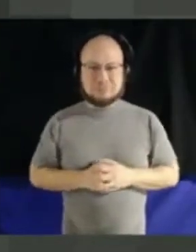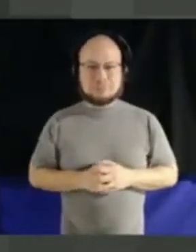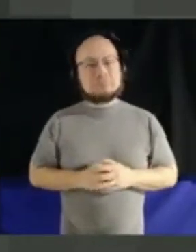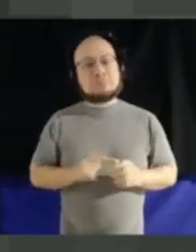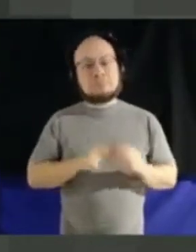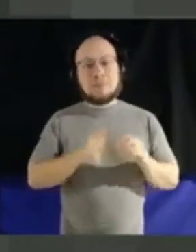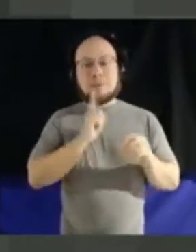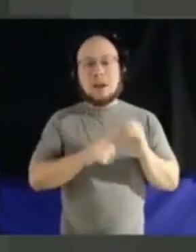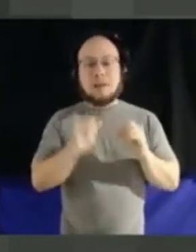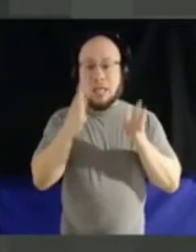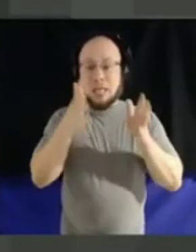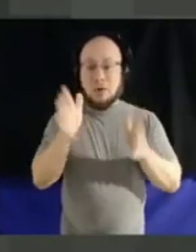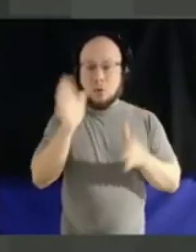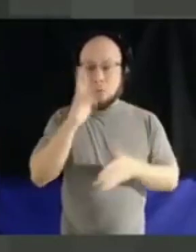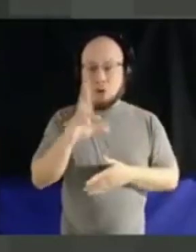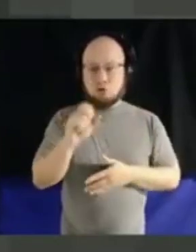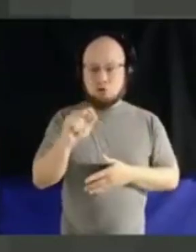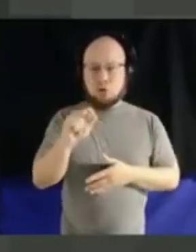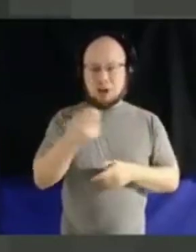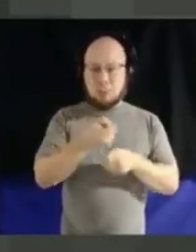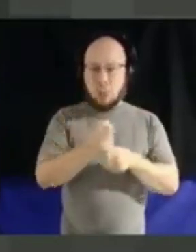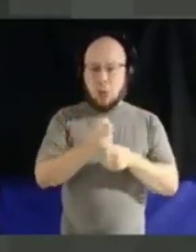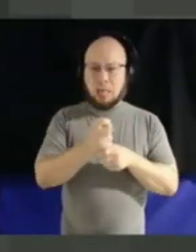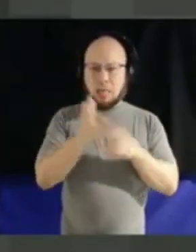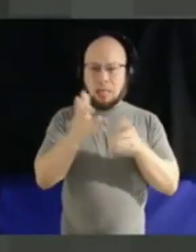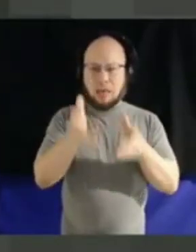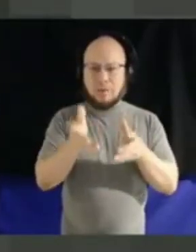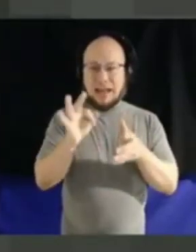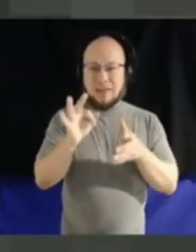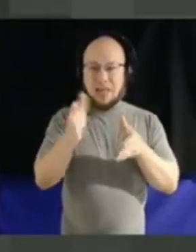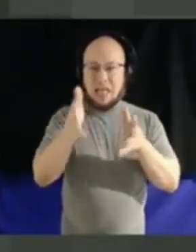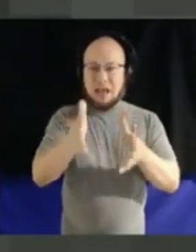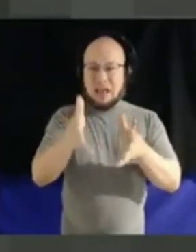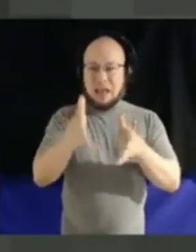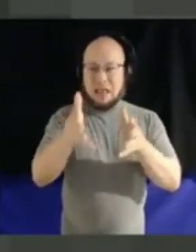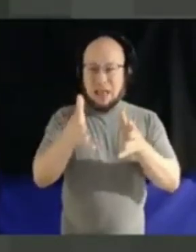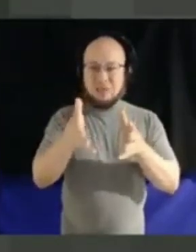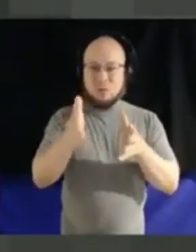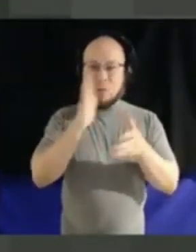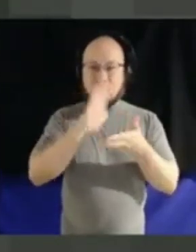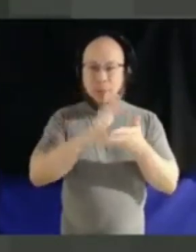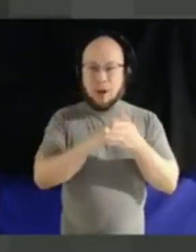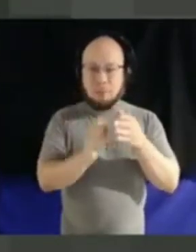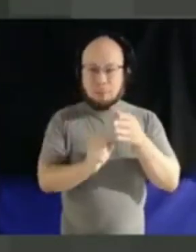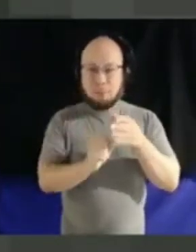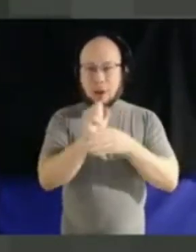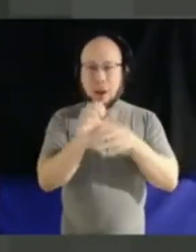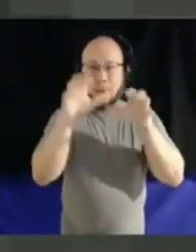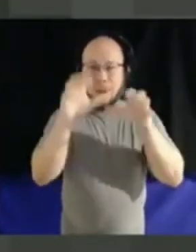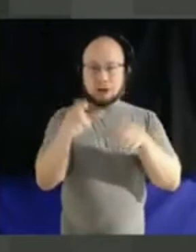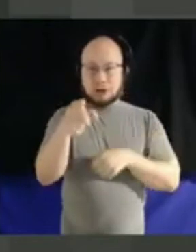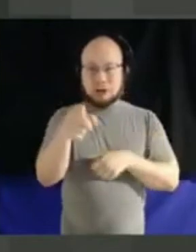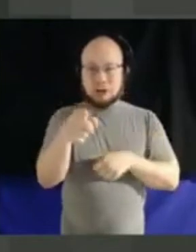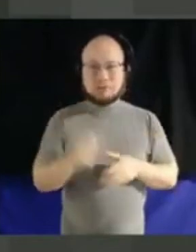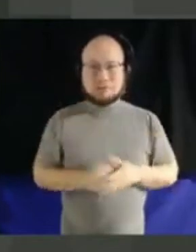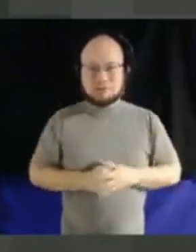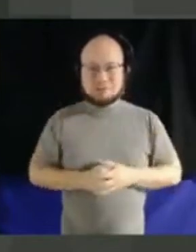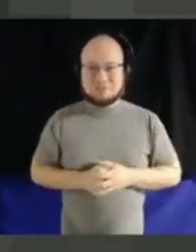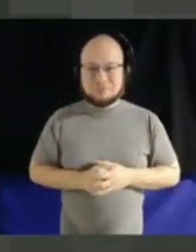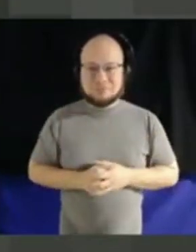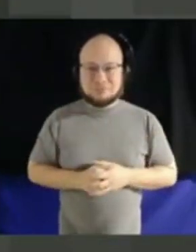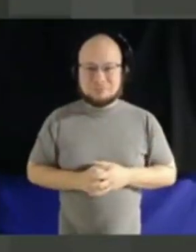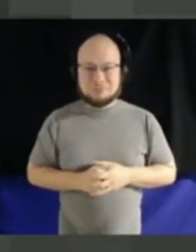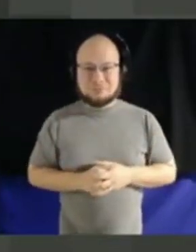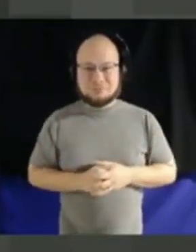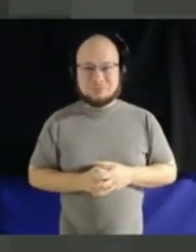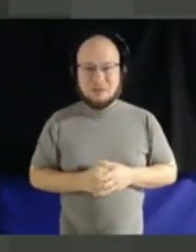But as well, and if they rot for too long, you get a little rotten tomato monster that can spawn from it. So I'm gonna